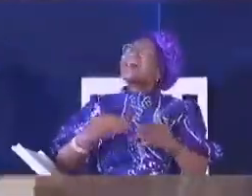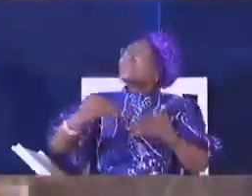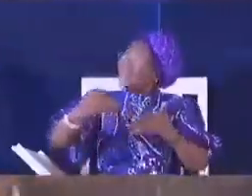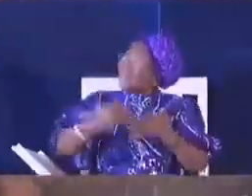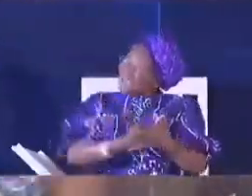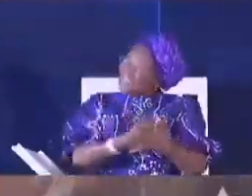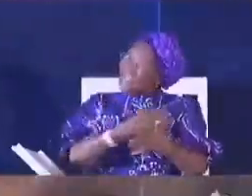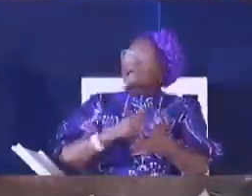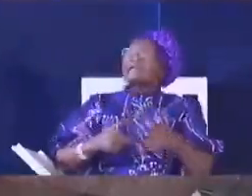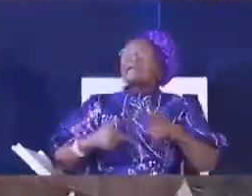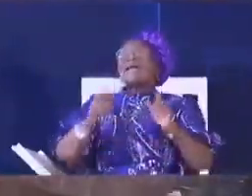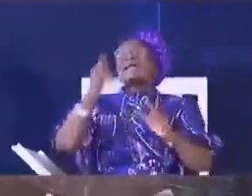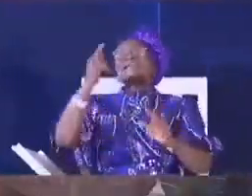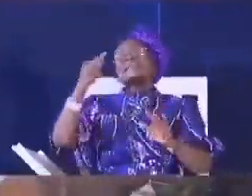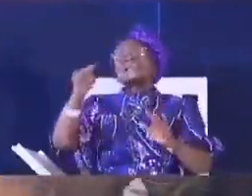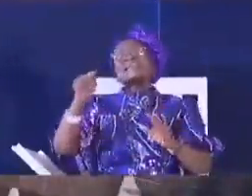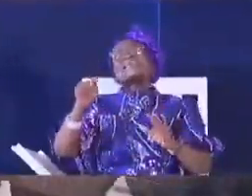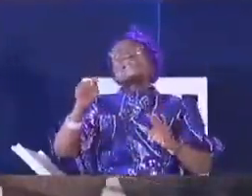favor.